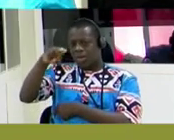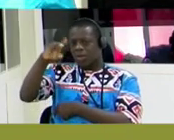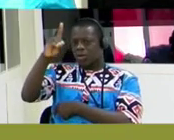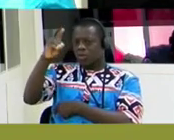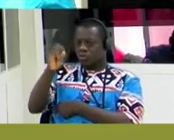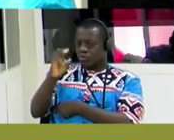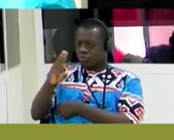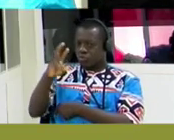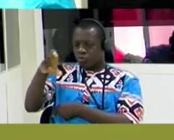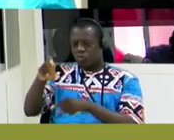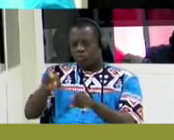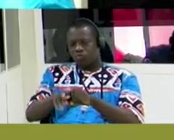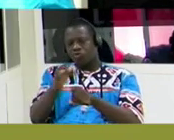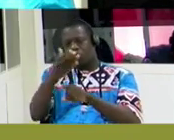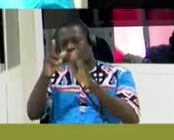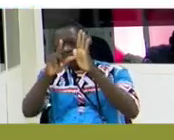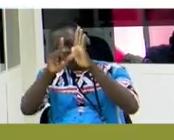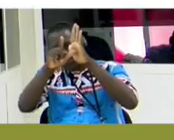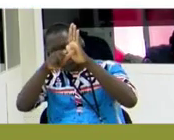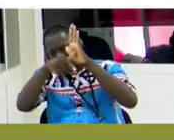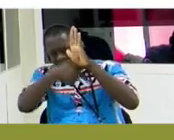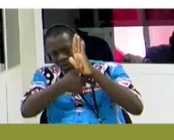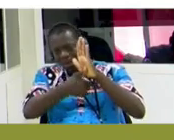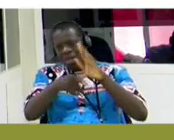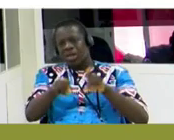some seconds, they will remove it. Martin will ask,